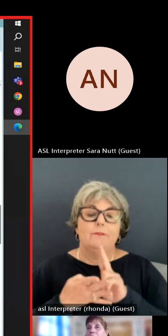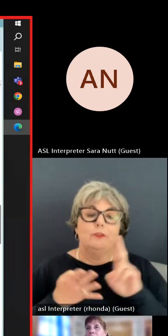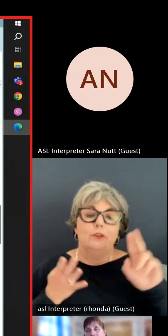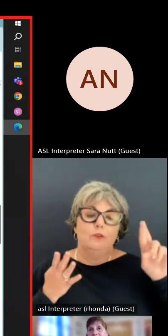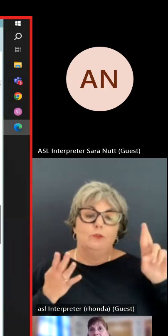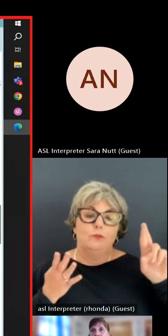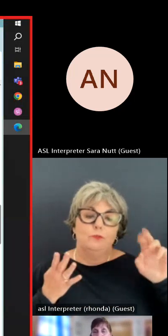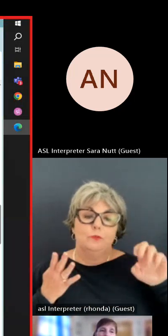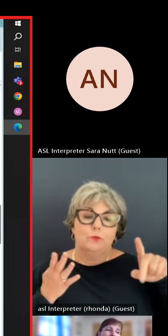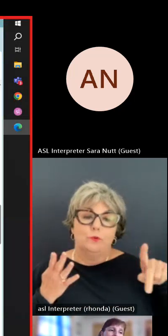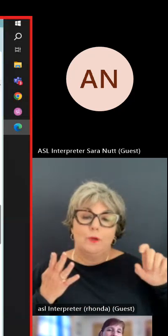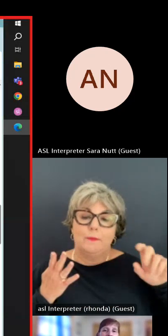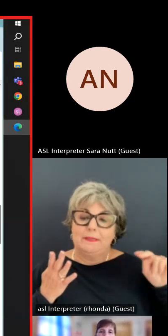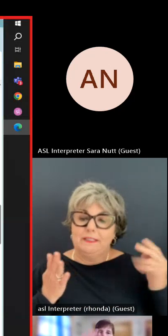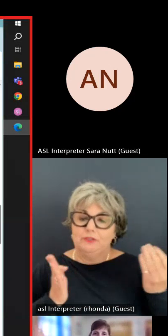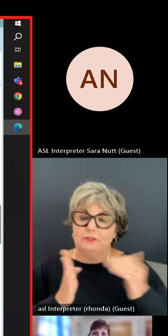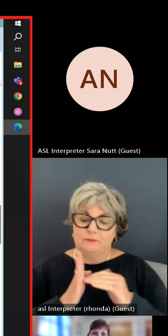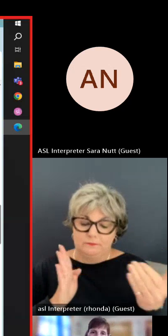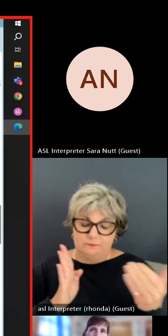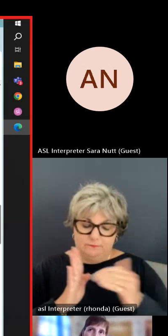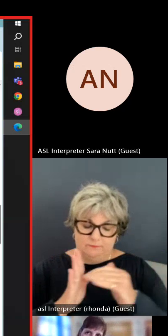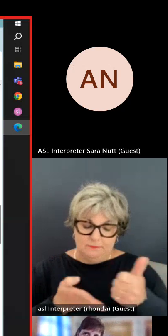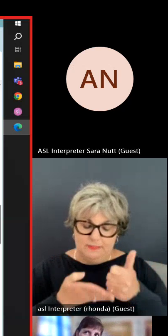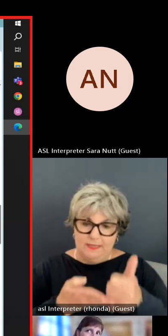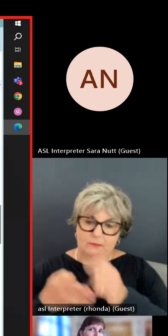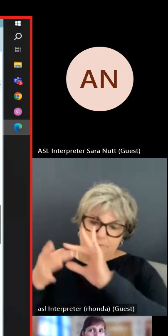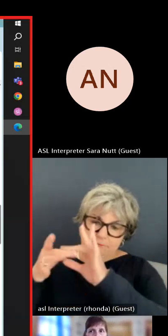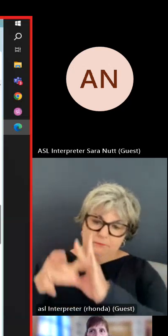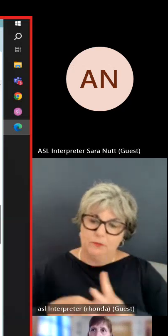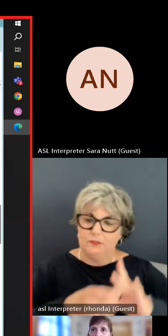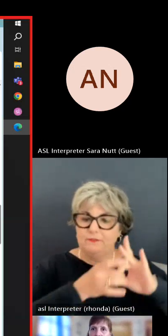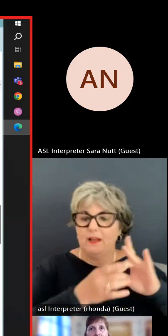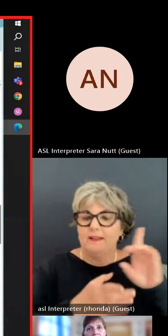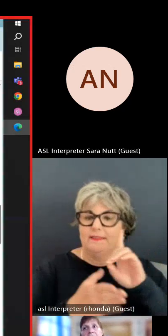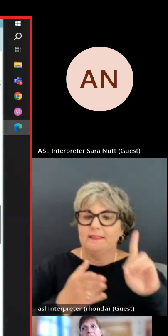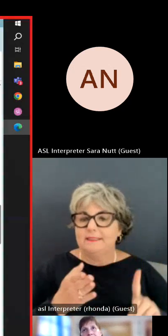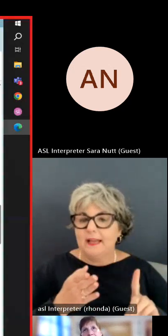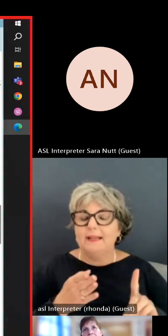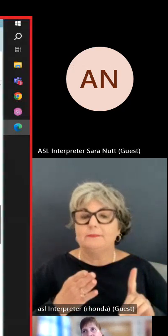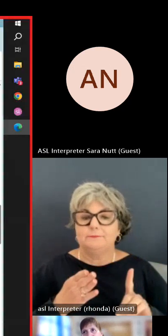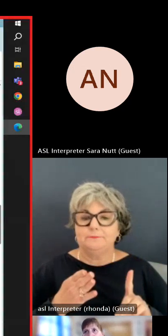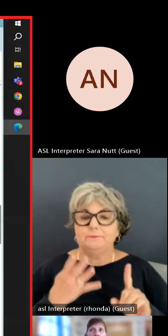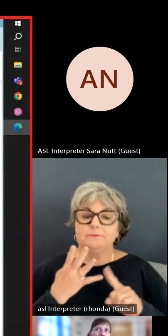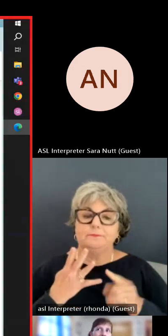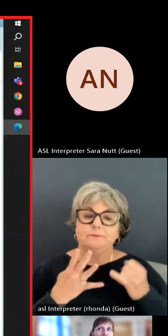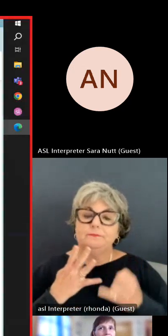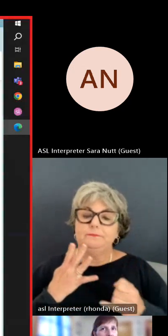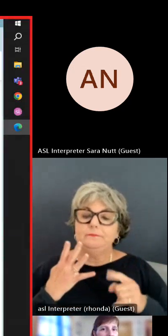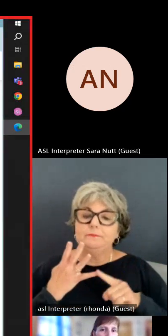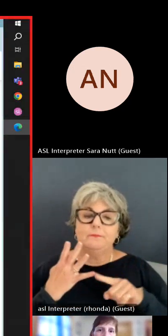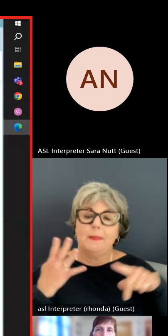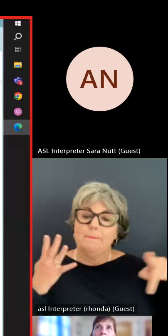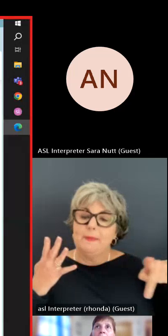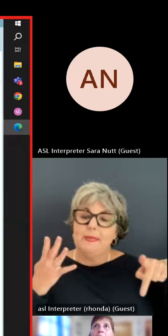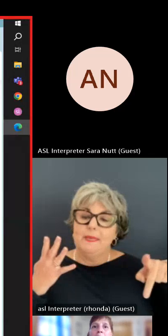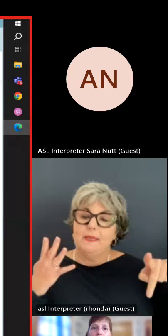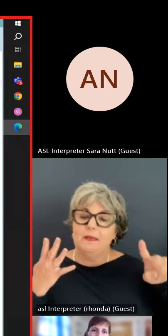in your presentation, that helps unify your whole design. And finally,